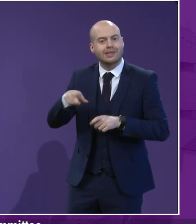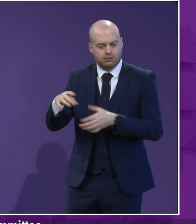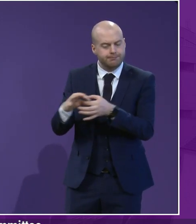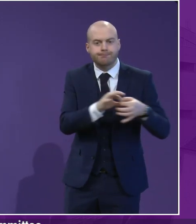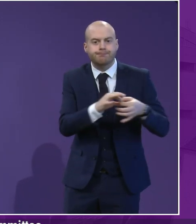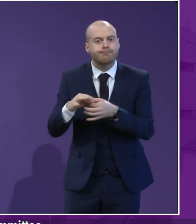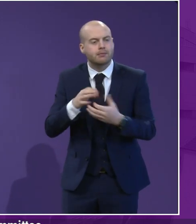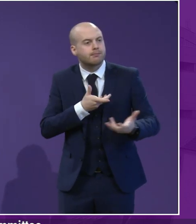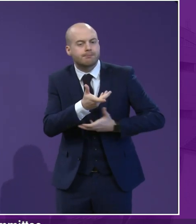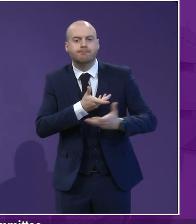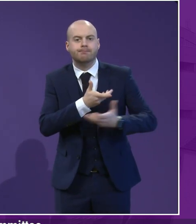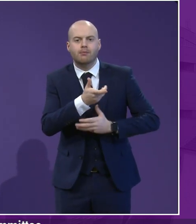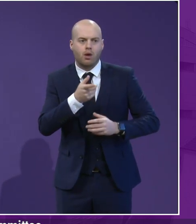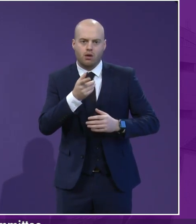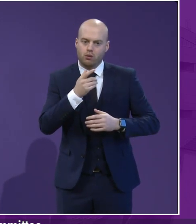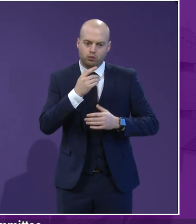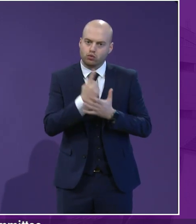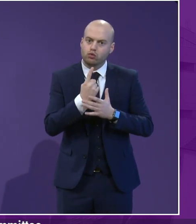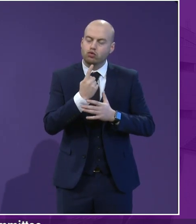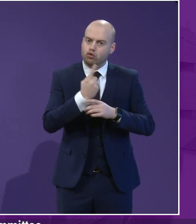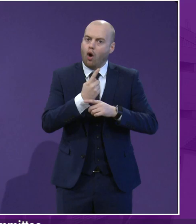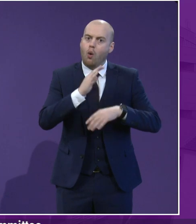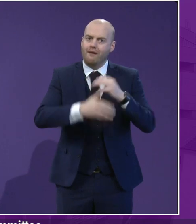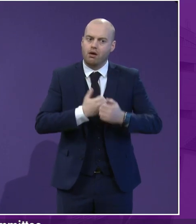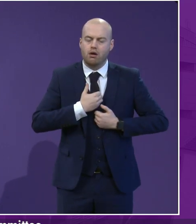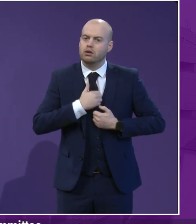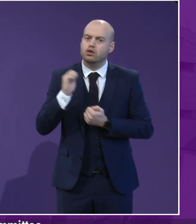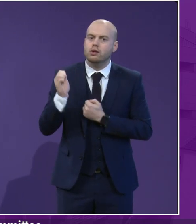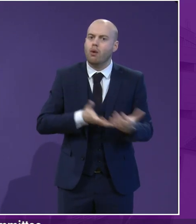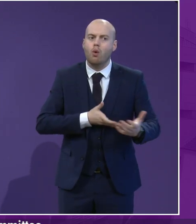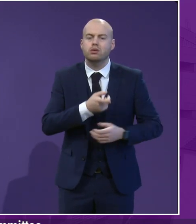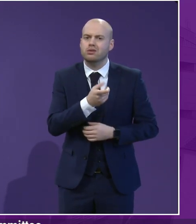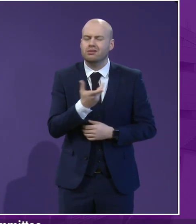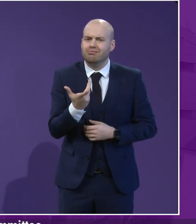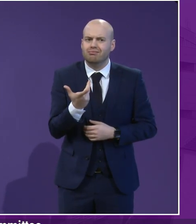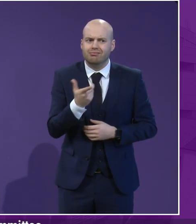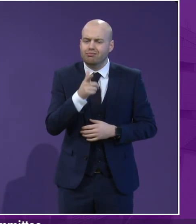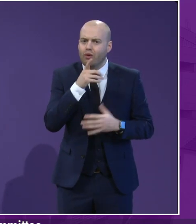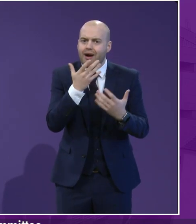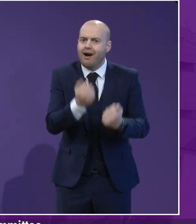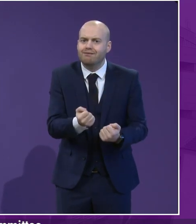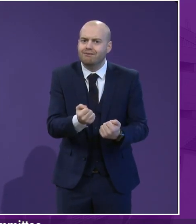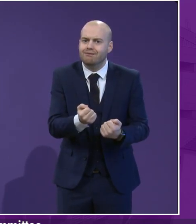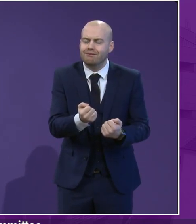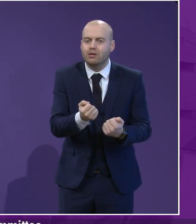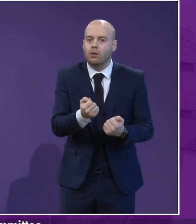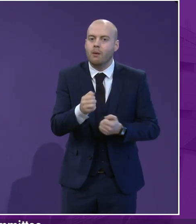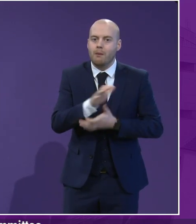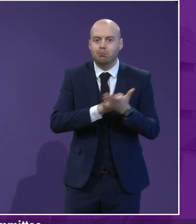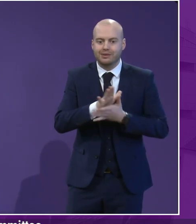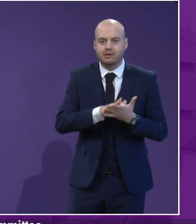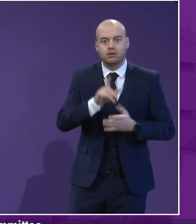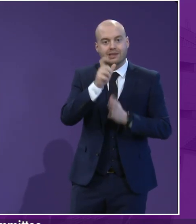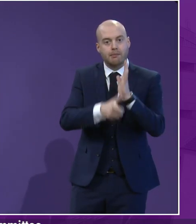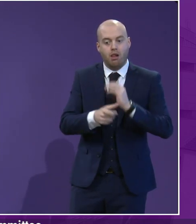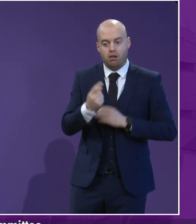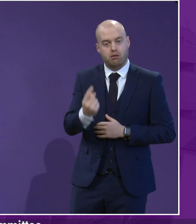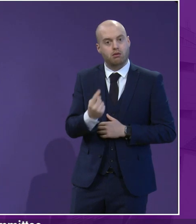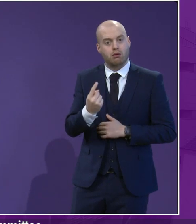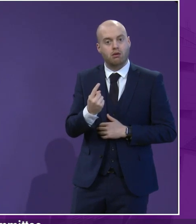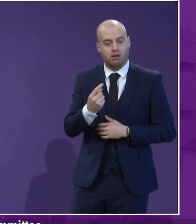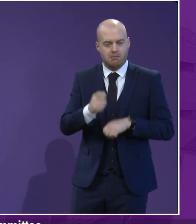place. But in my opinion, there's not enough constant dialogue, there's not enough of a process where a disabled student can go